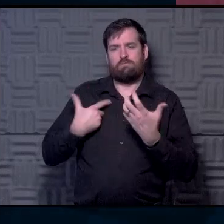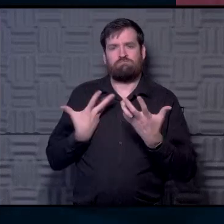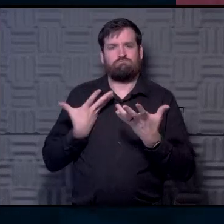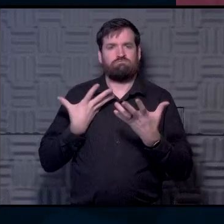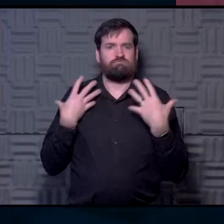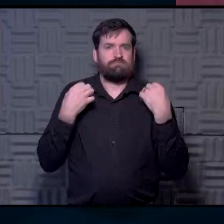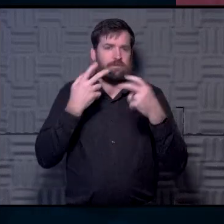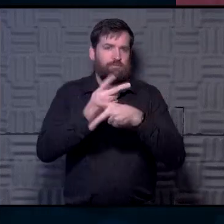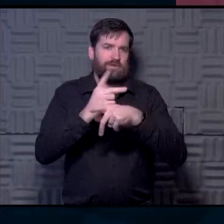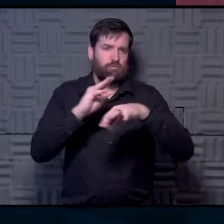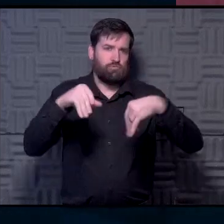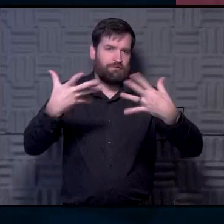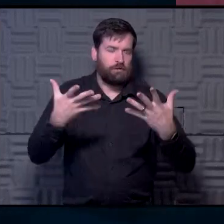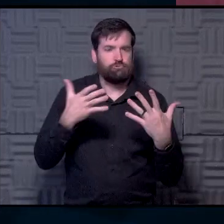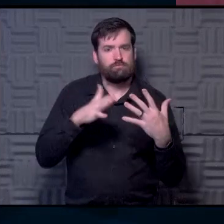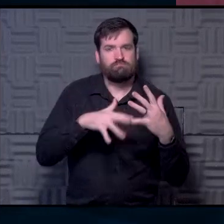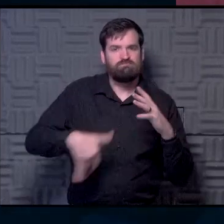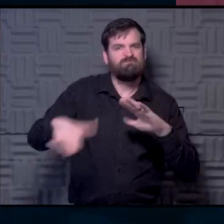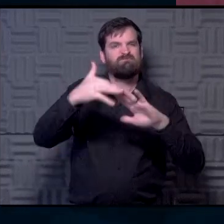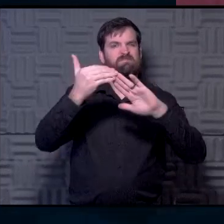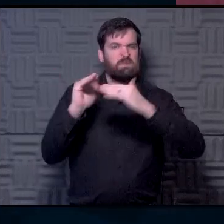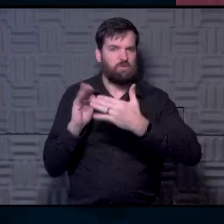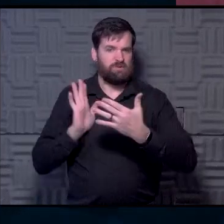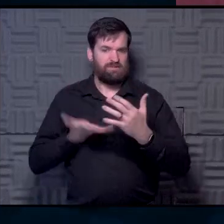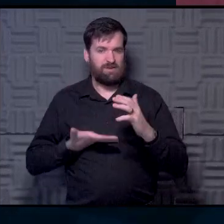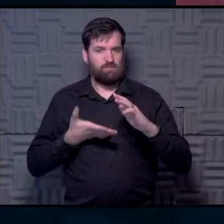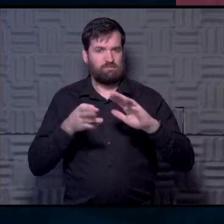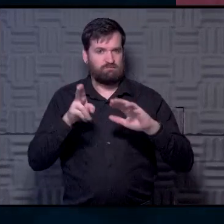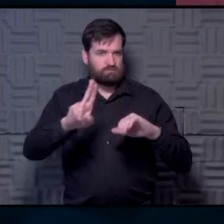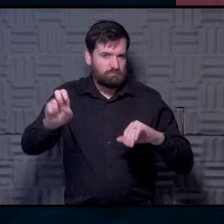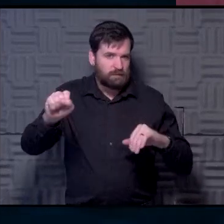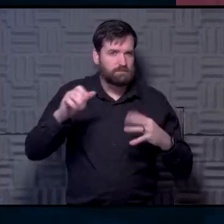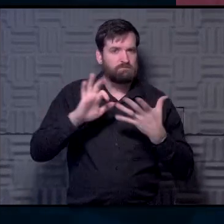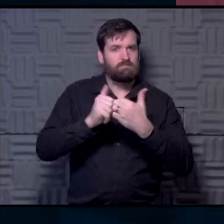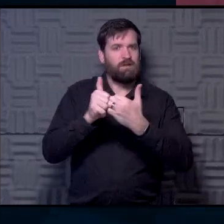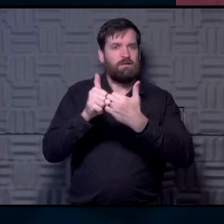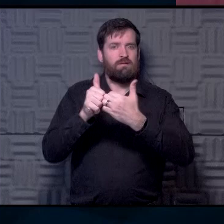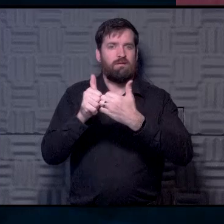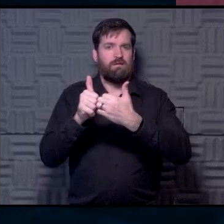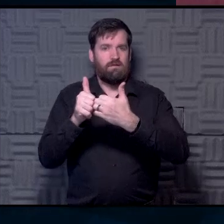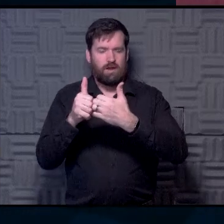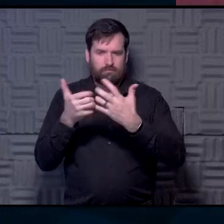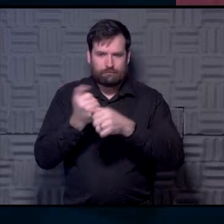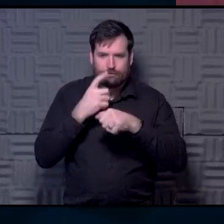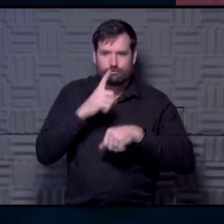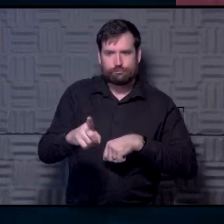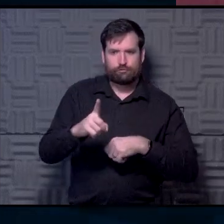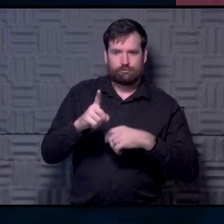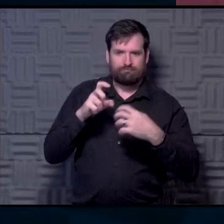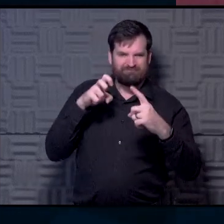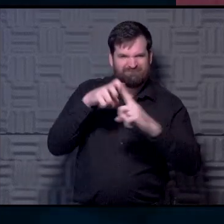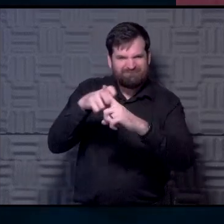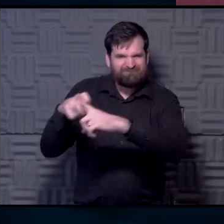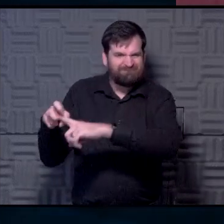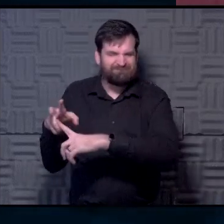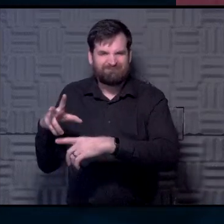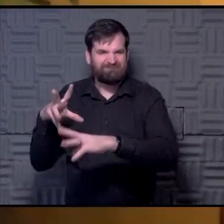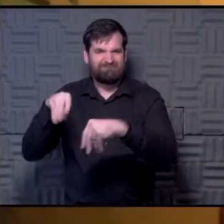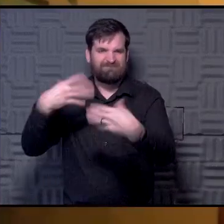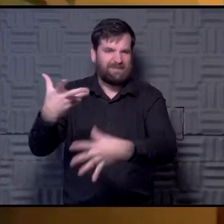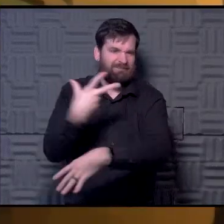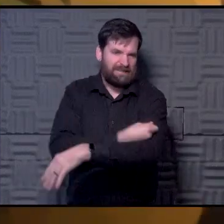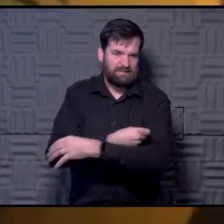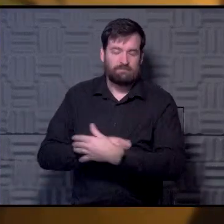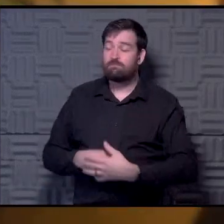healthcare private providers around the community and around our country? What do we need to do to help make sure we get everybody vaccinated?